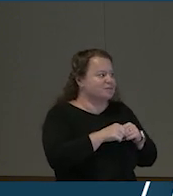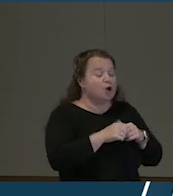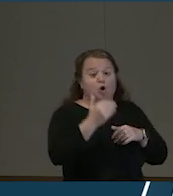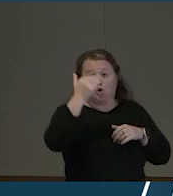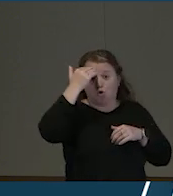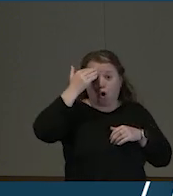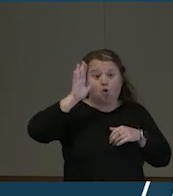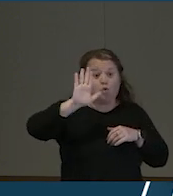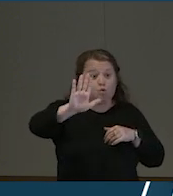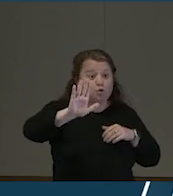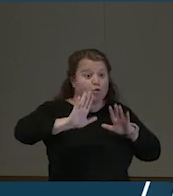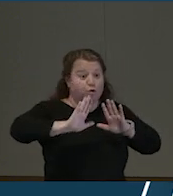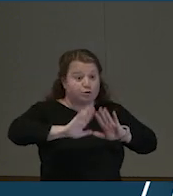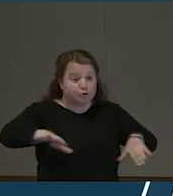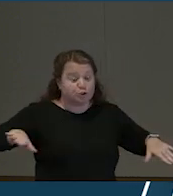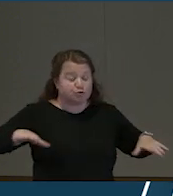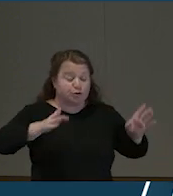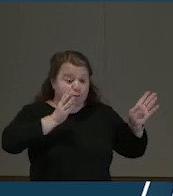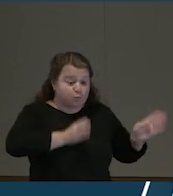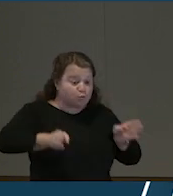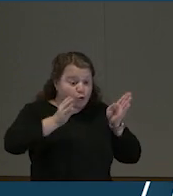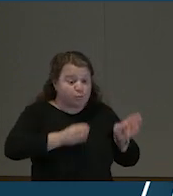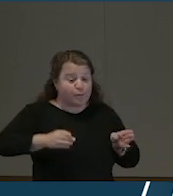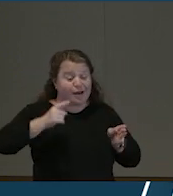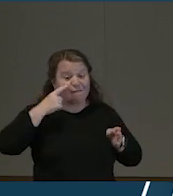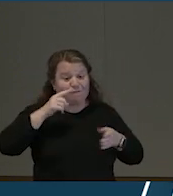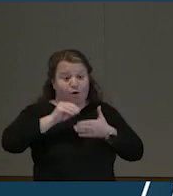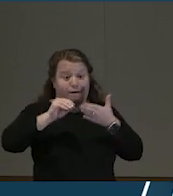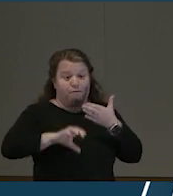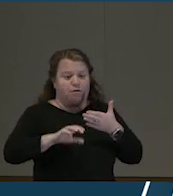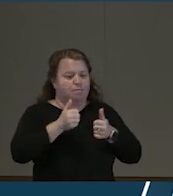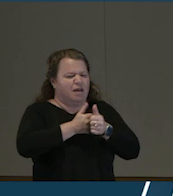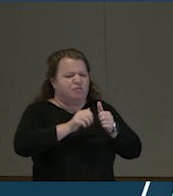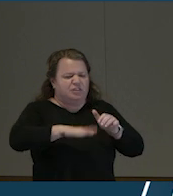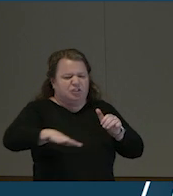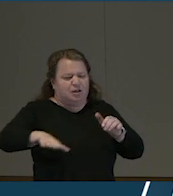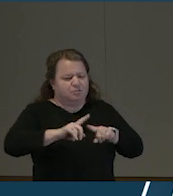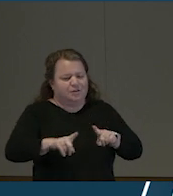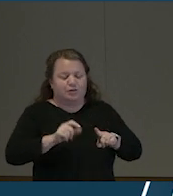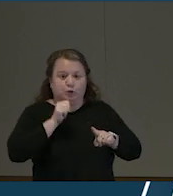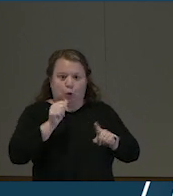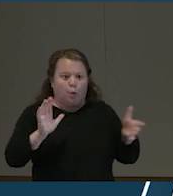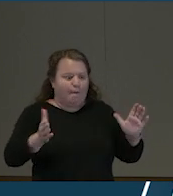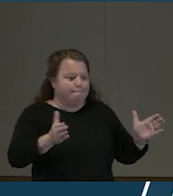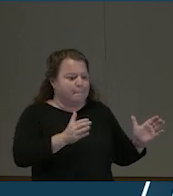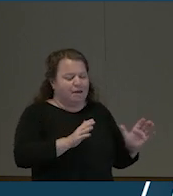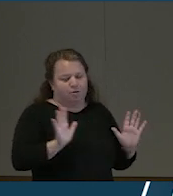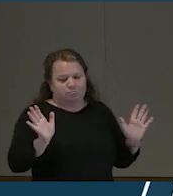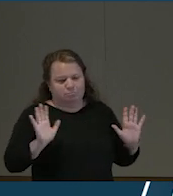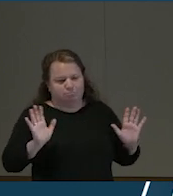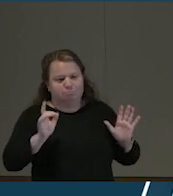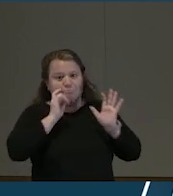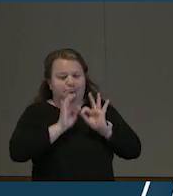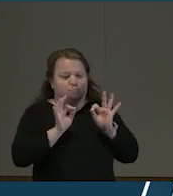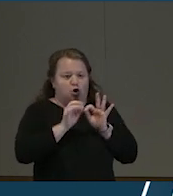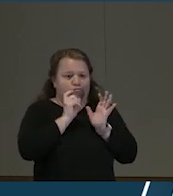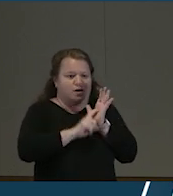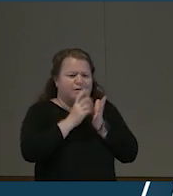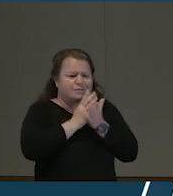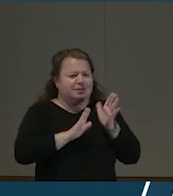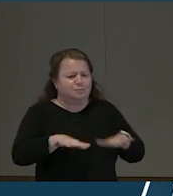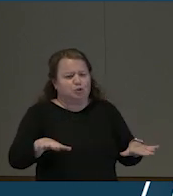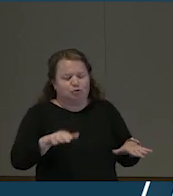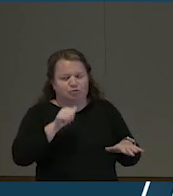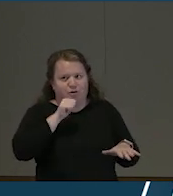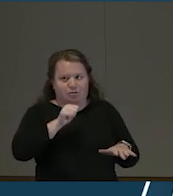prepare for that outcome. Again, every child is different, so never compare children. It's important to recognize that some children are just